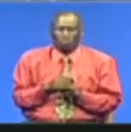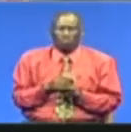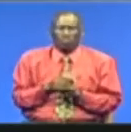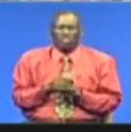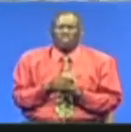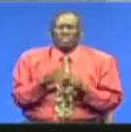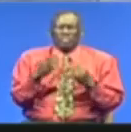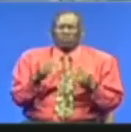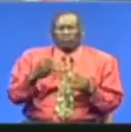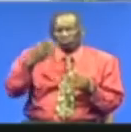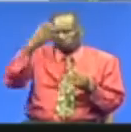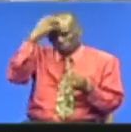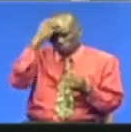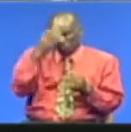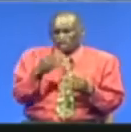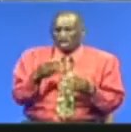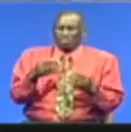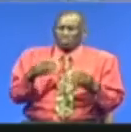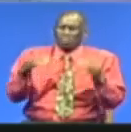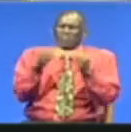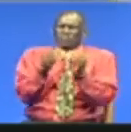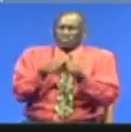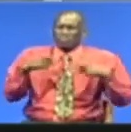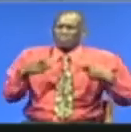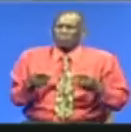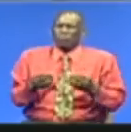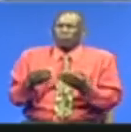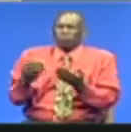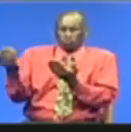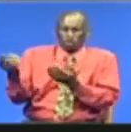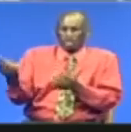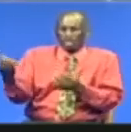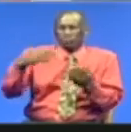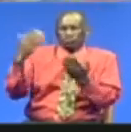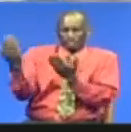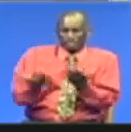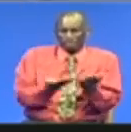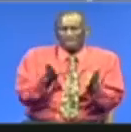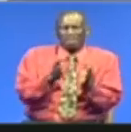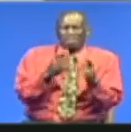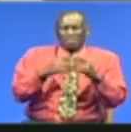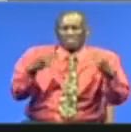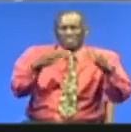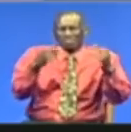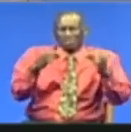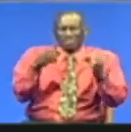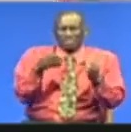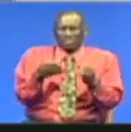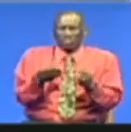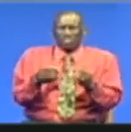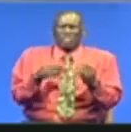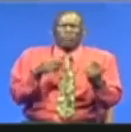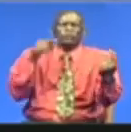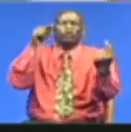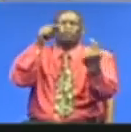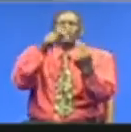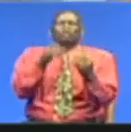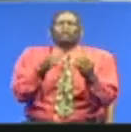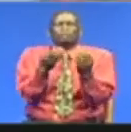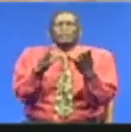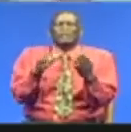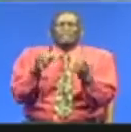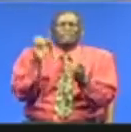those who came out to receive him, it was apparent the message displayed was clearly aimed at the many miles away from Canada, where hours